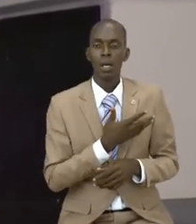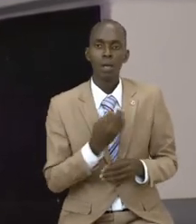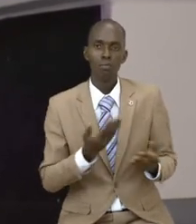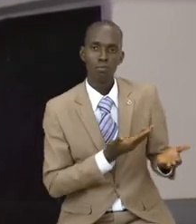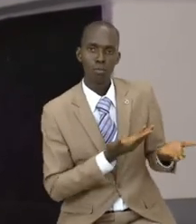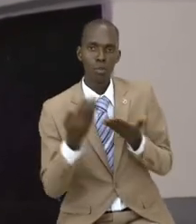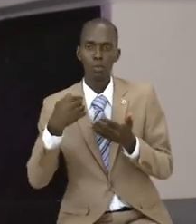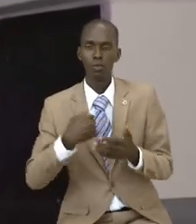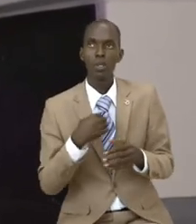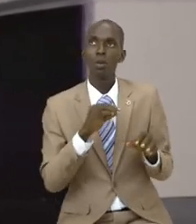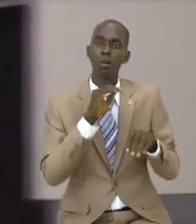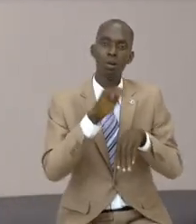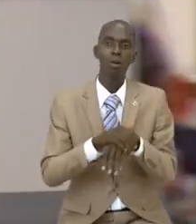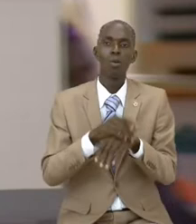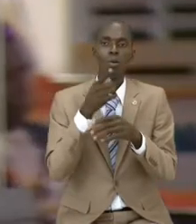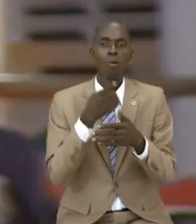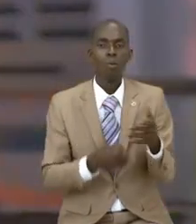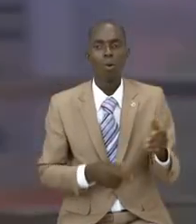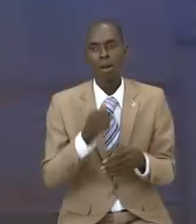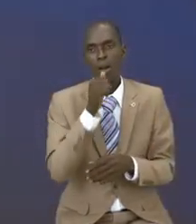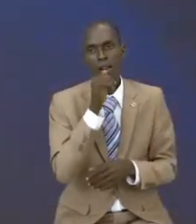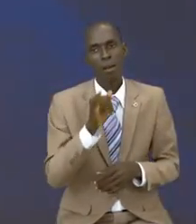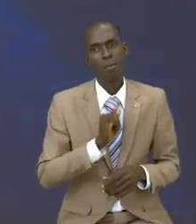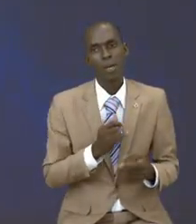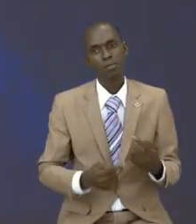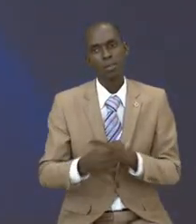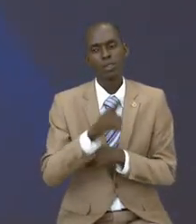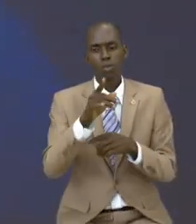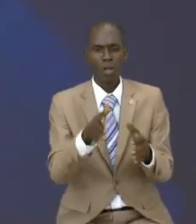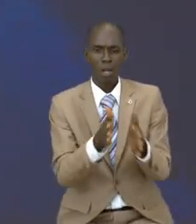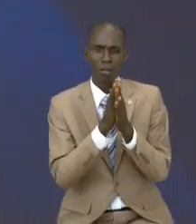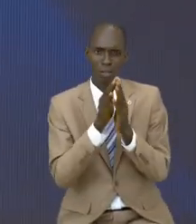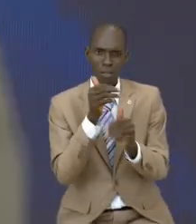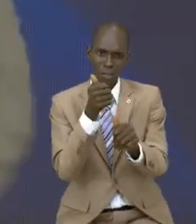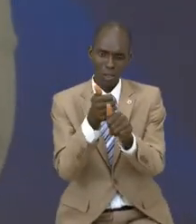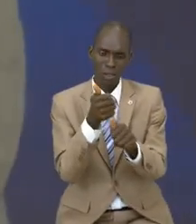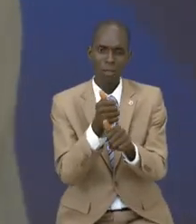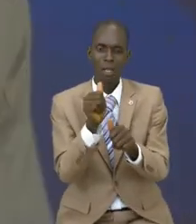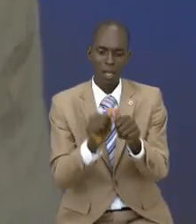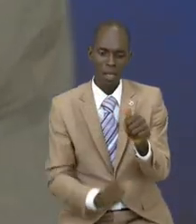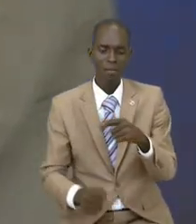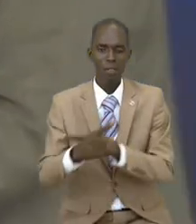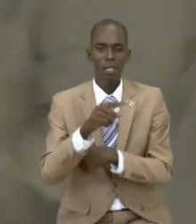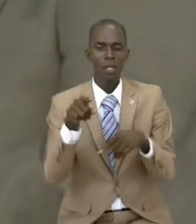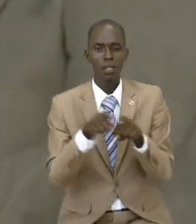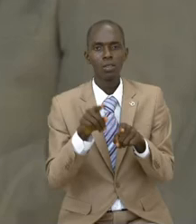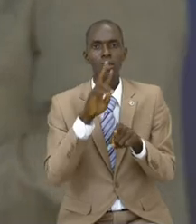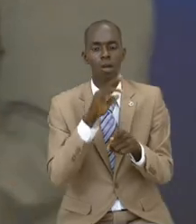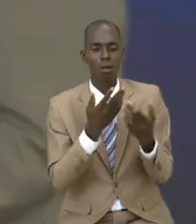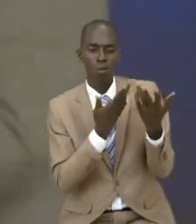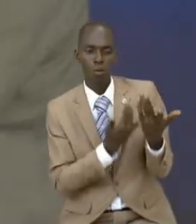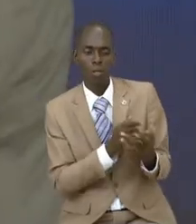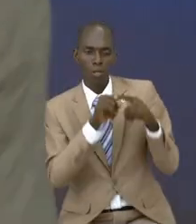on. What am I today? Can you ask yourself every day while you are waiting on the